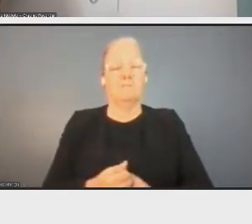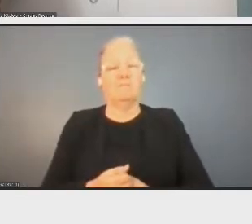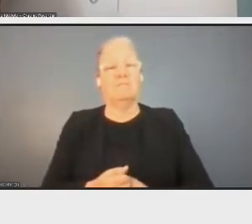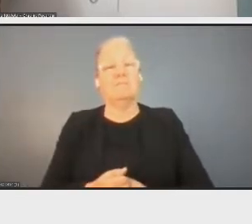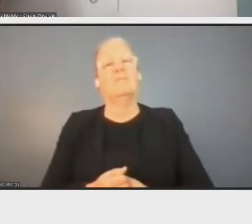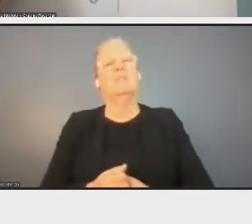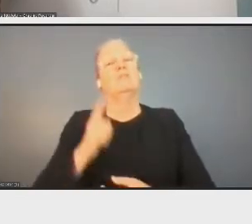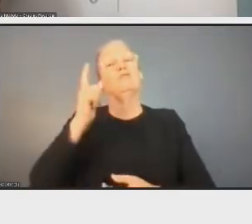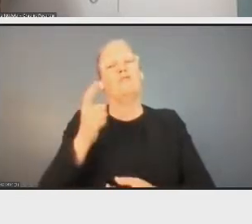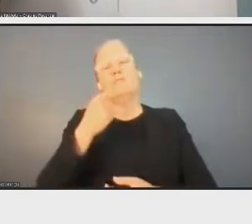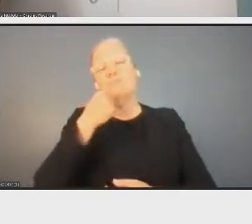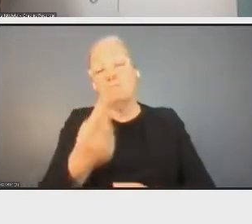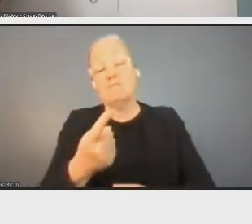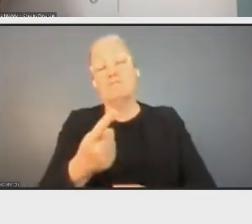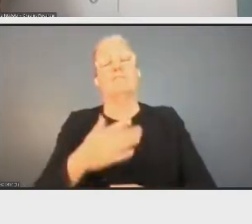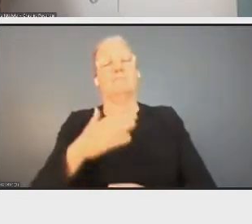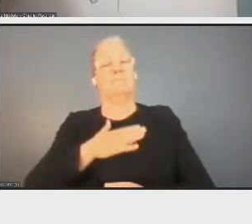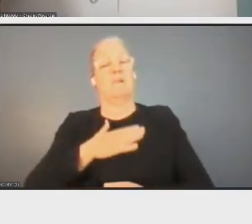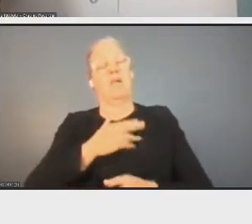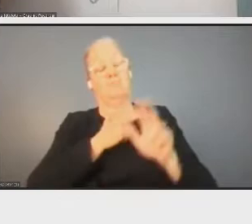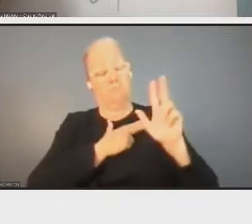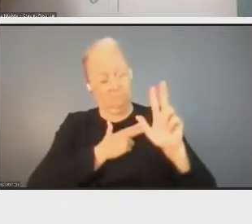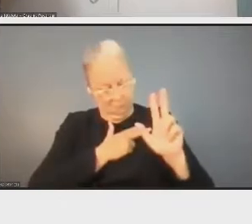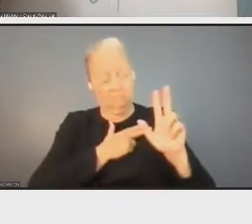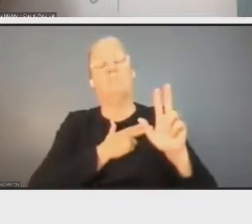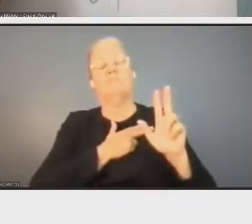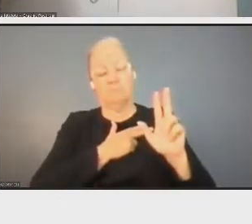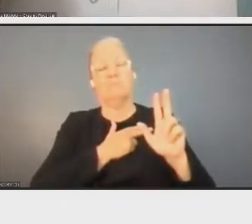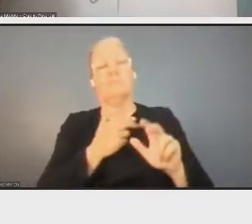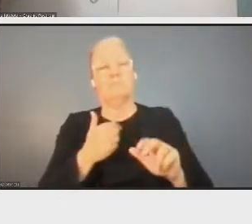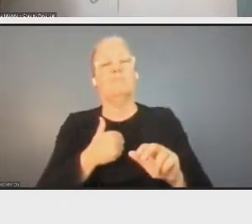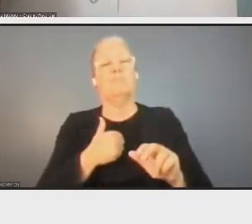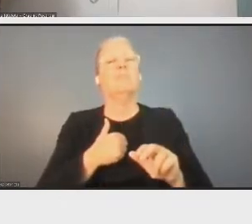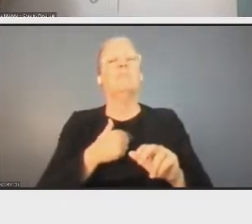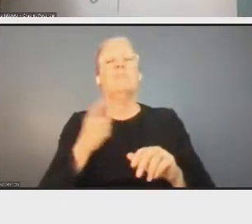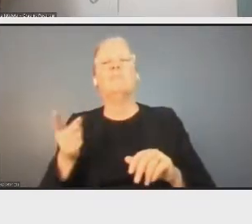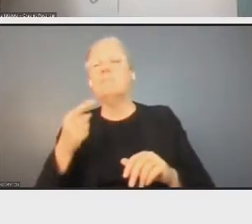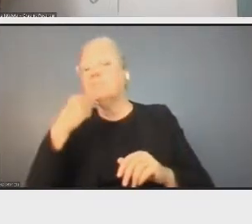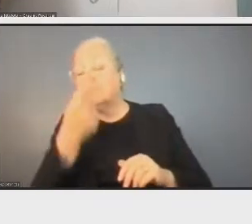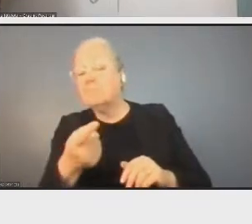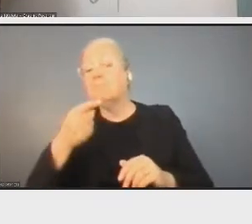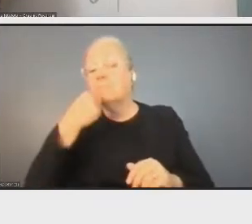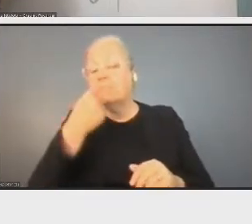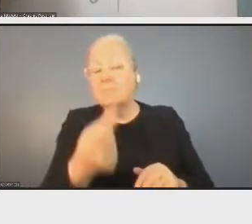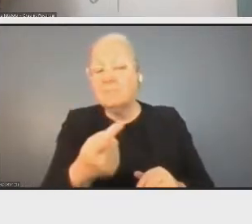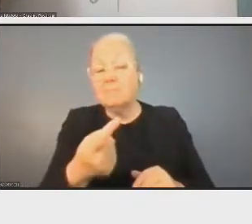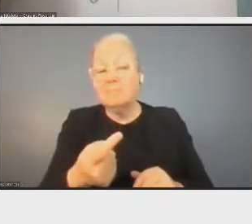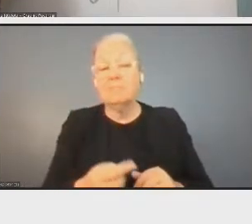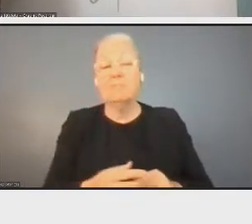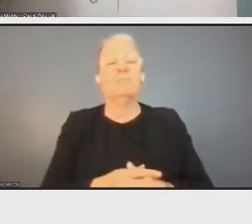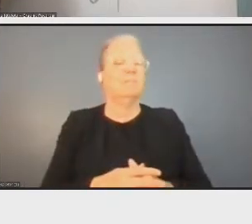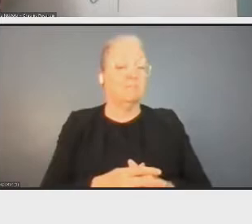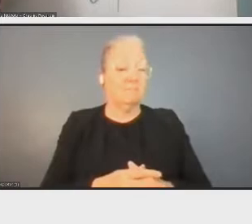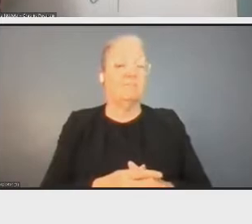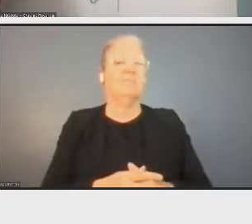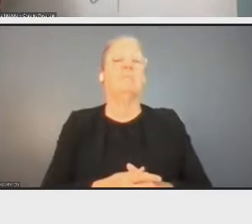commitment in everything that is related with the need of